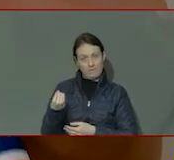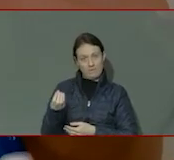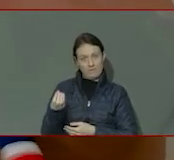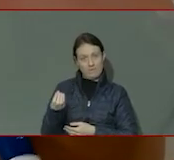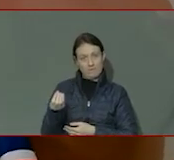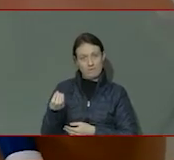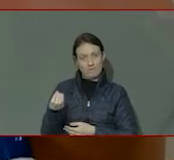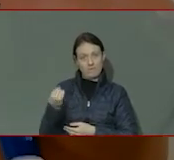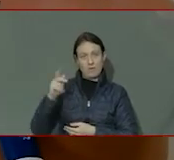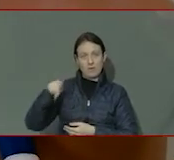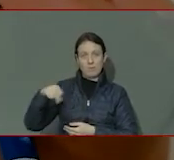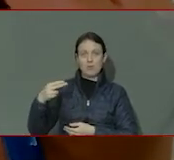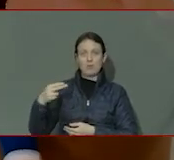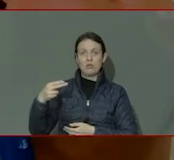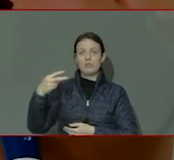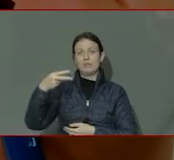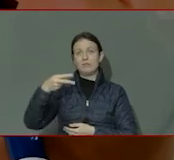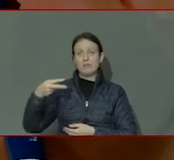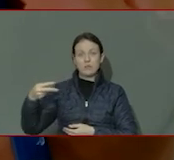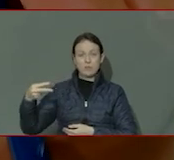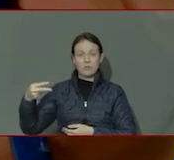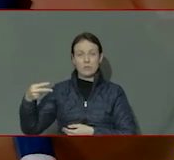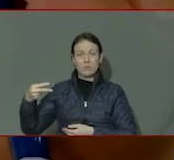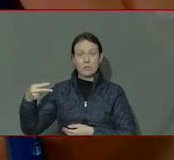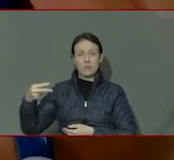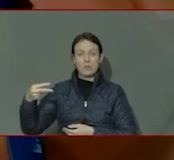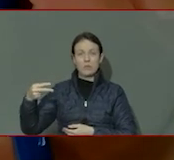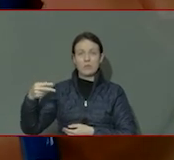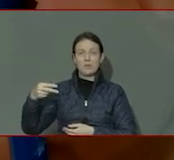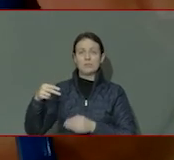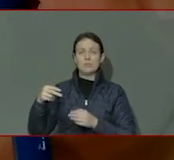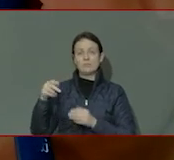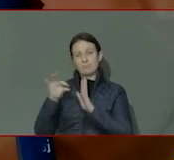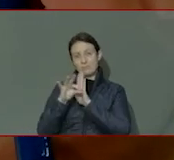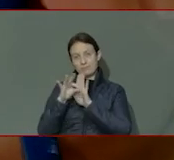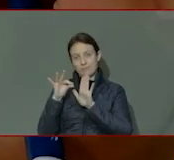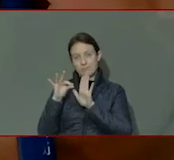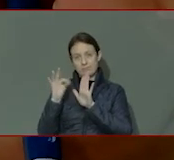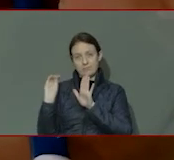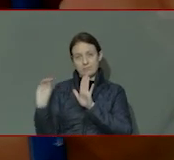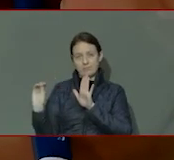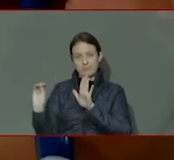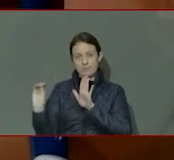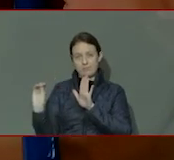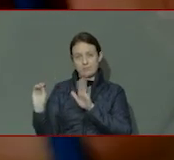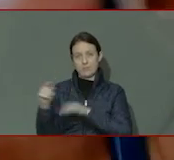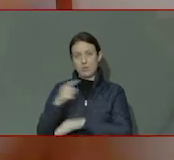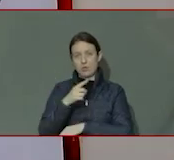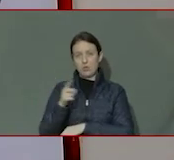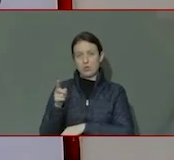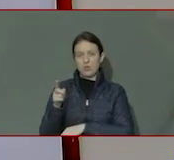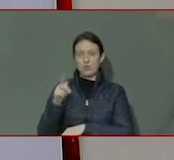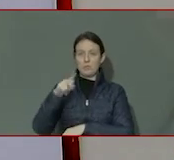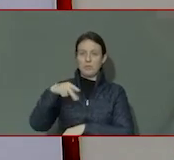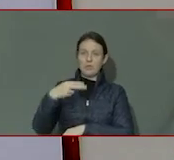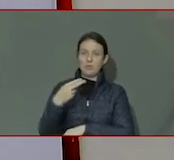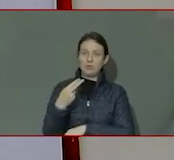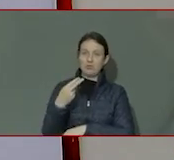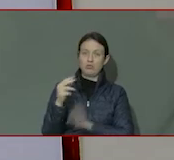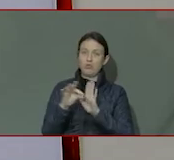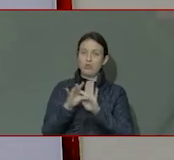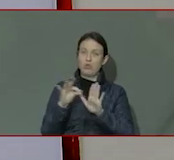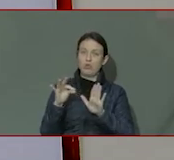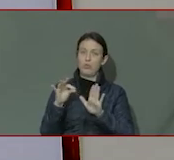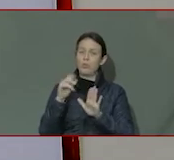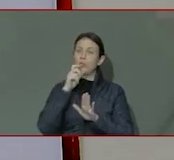know pH is equal to, let me just write the formula there. So in other words, we can use the pH